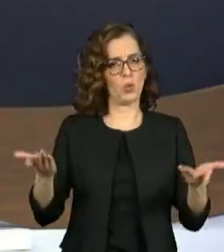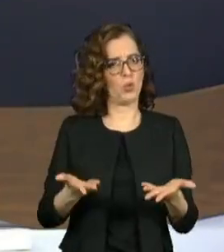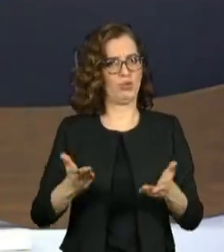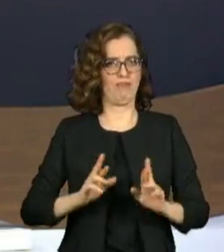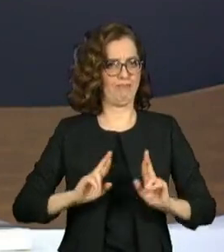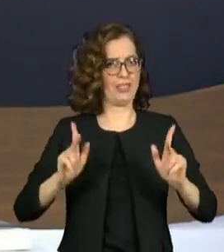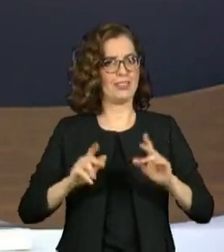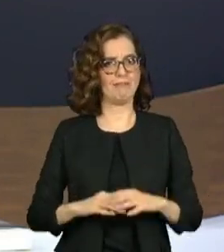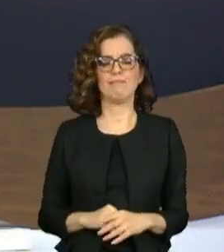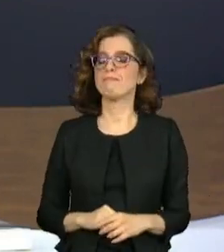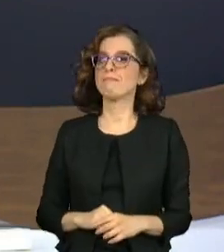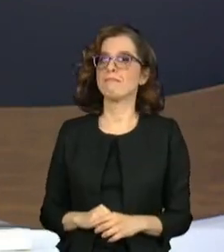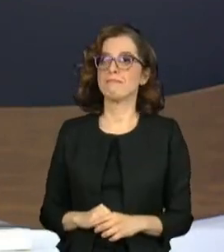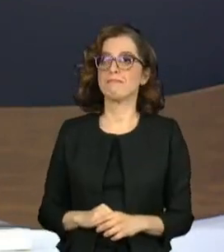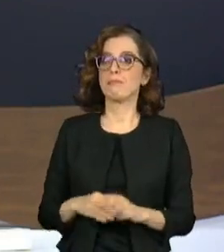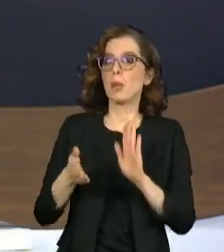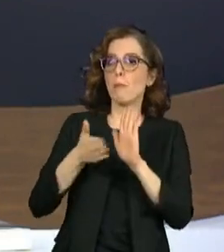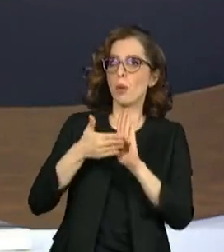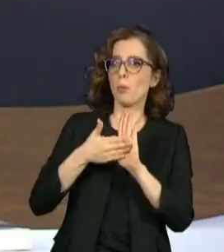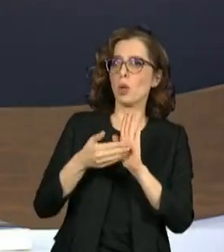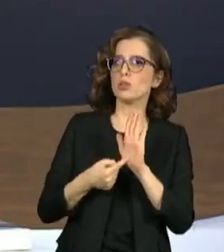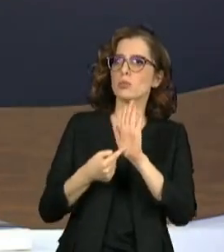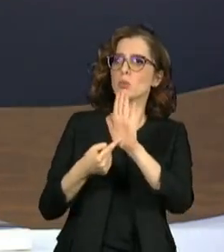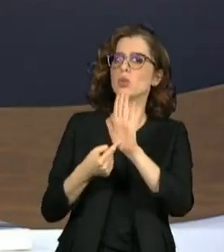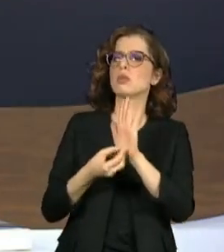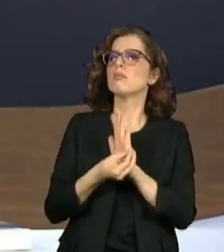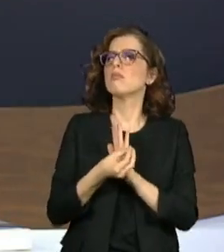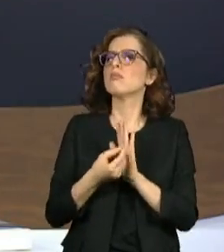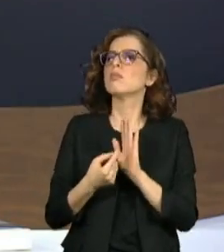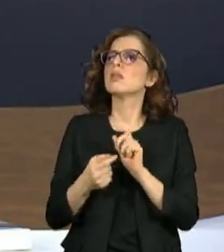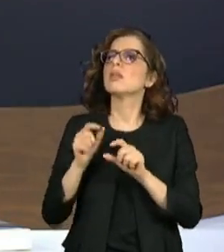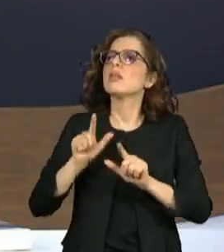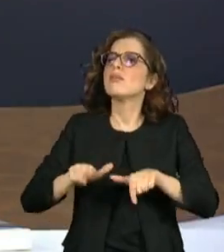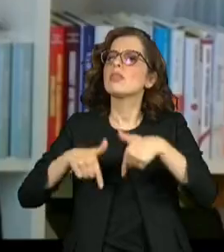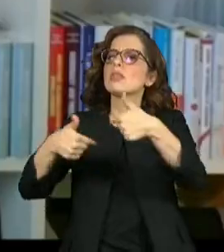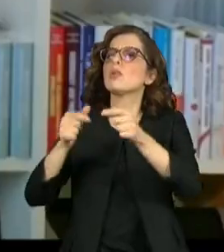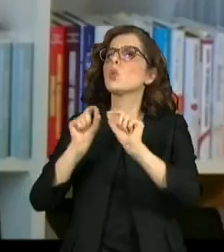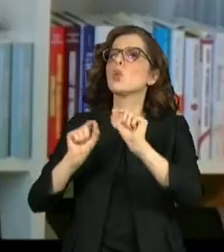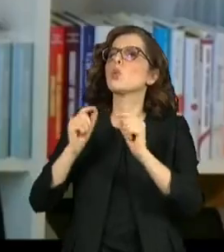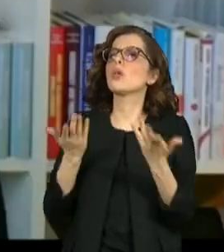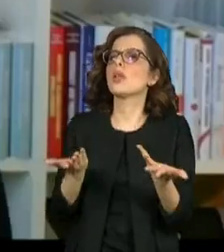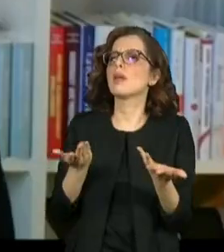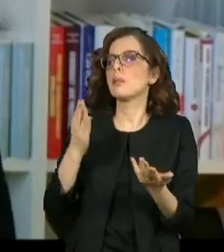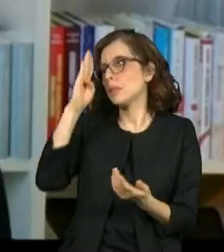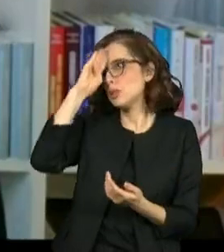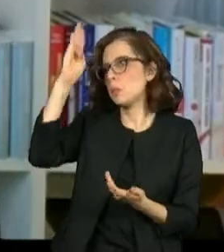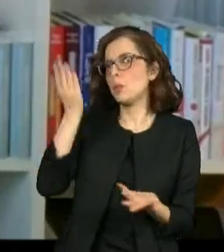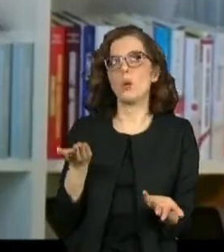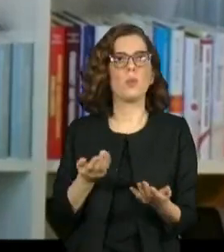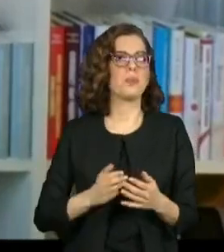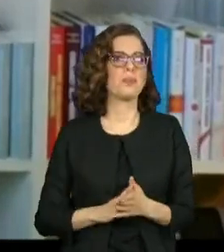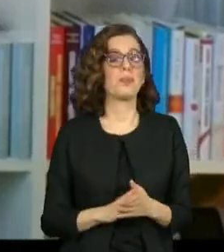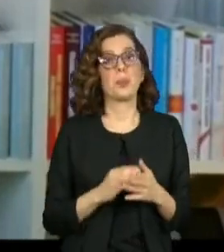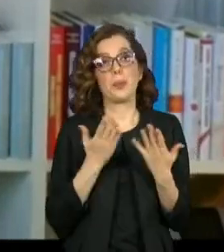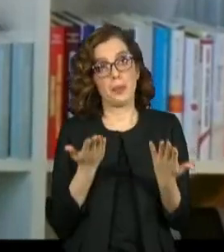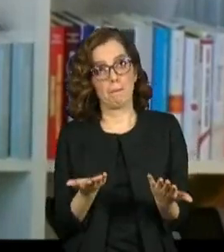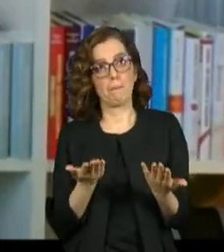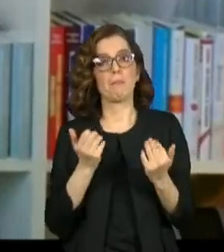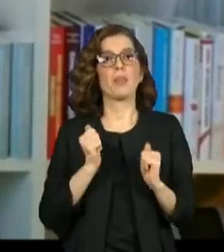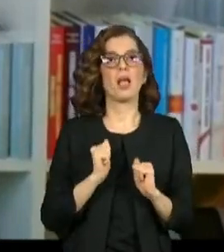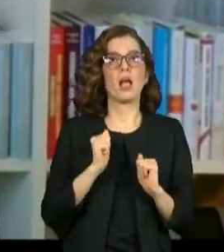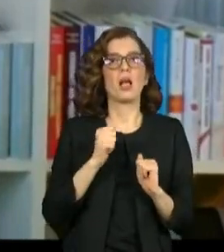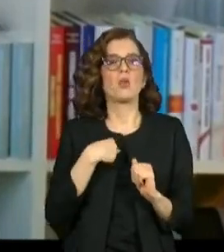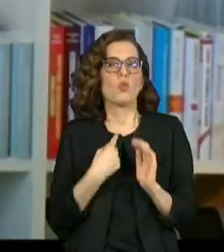bases você propõe essa repactuação? Quais seriam os eixos principais para isso? Well, so just to give a few